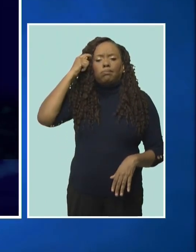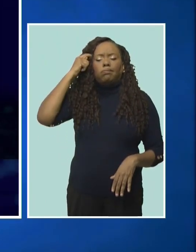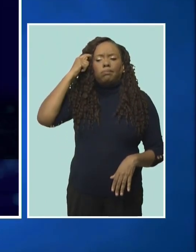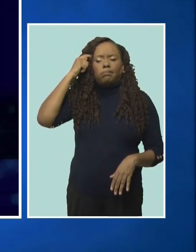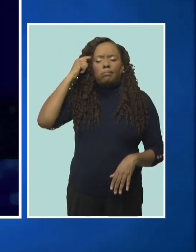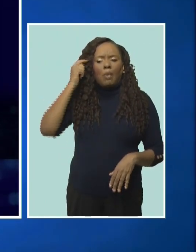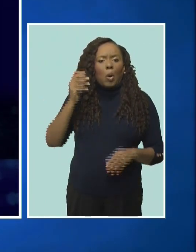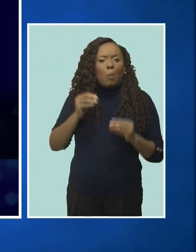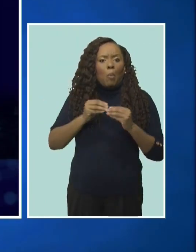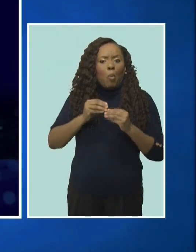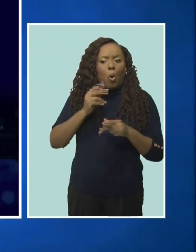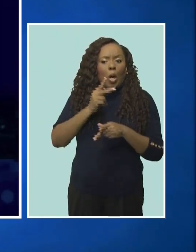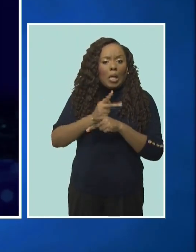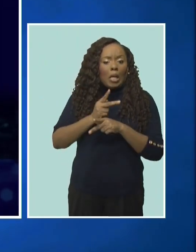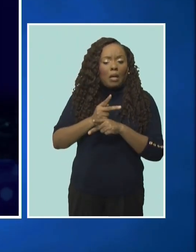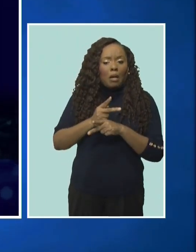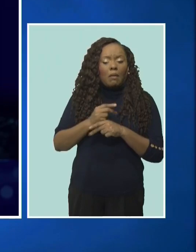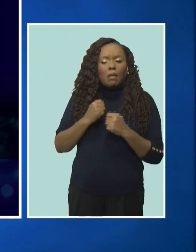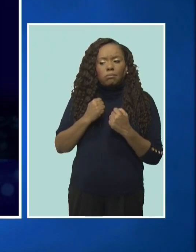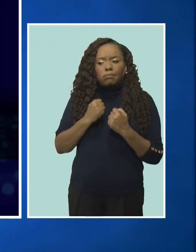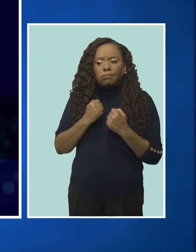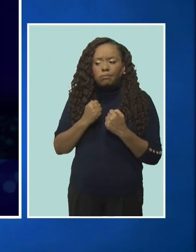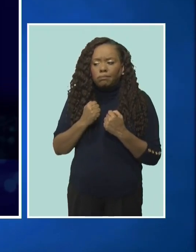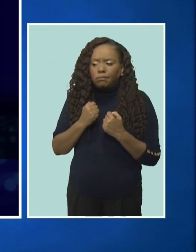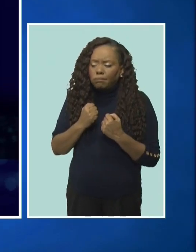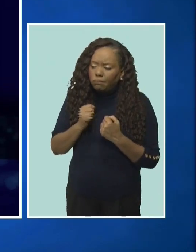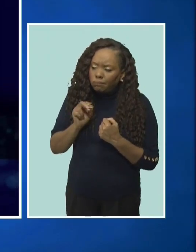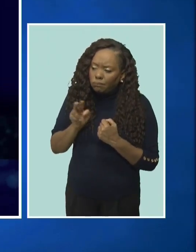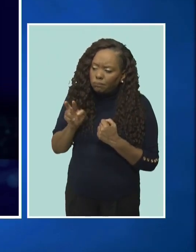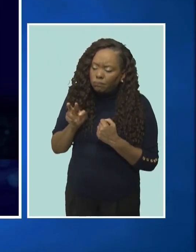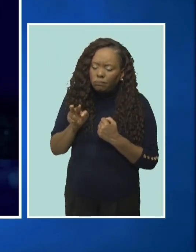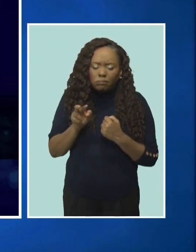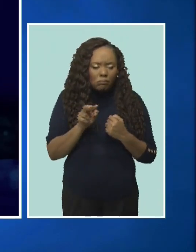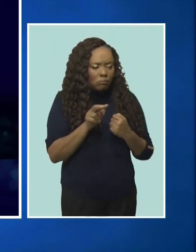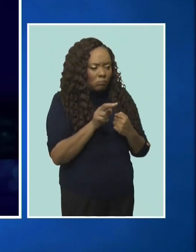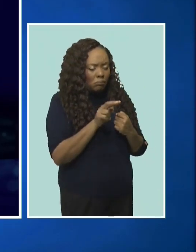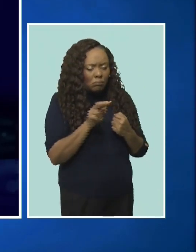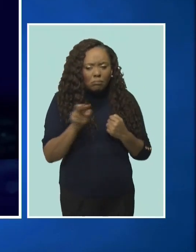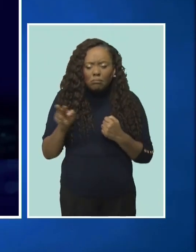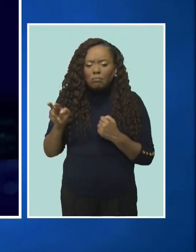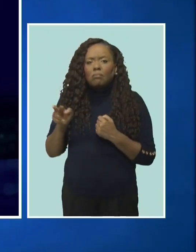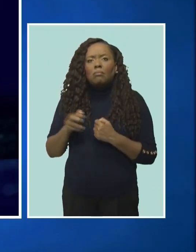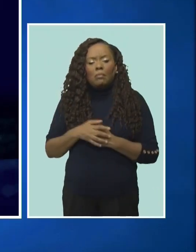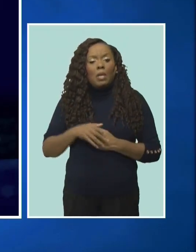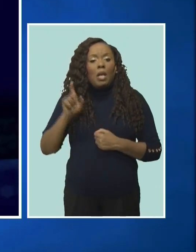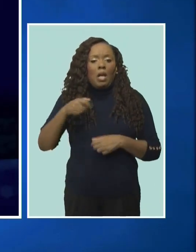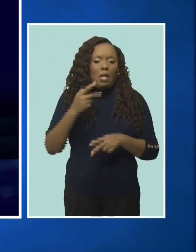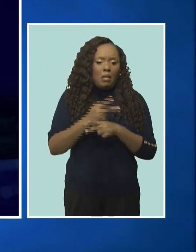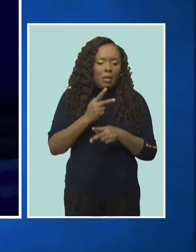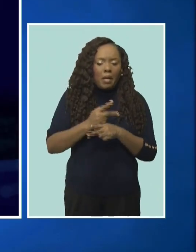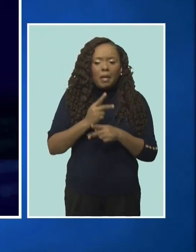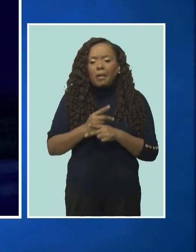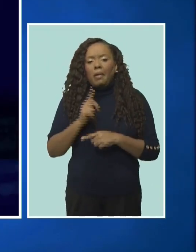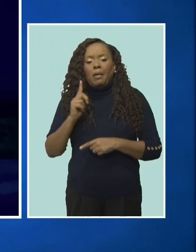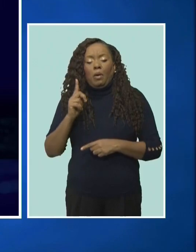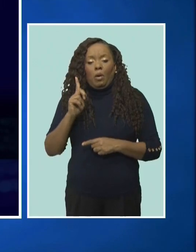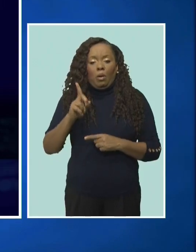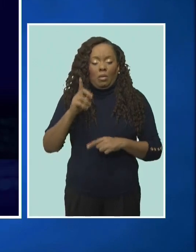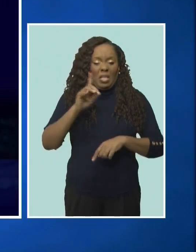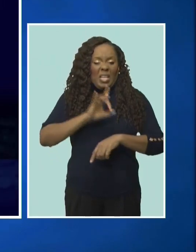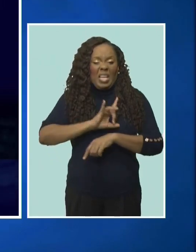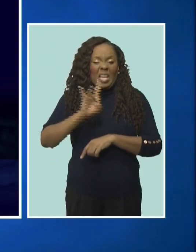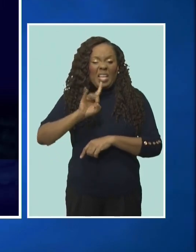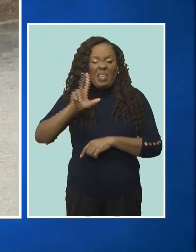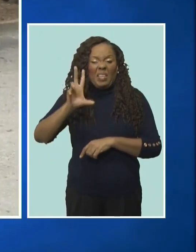school persons are on their, children are on, students are on their way to school or on their way from school, you know, the 8:30, 9